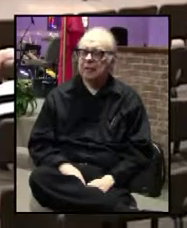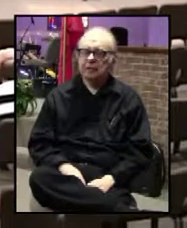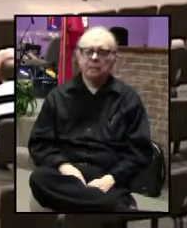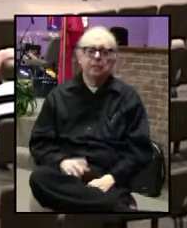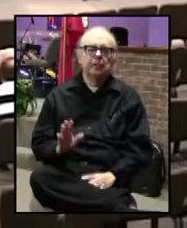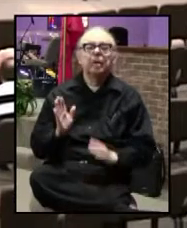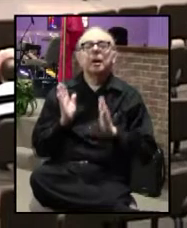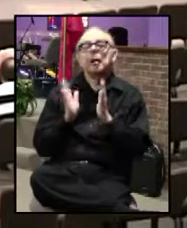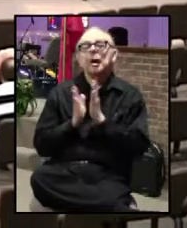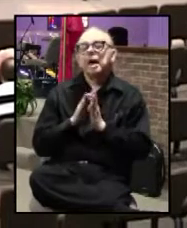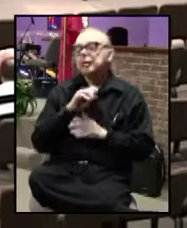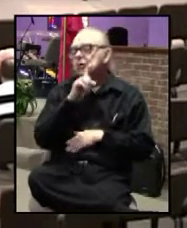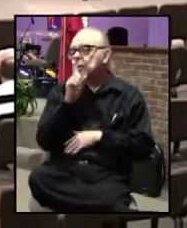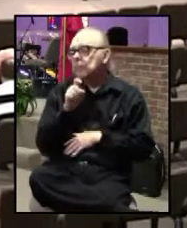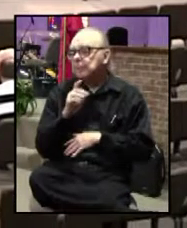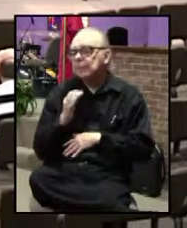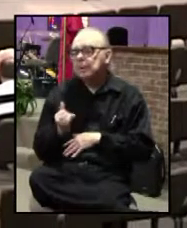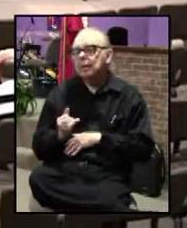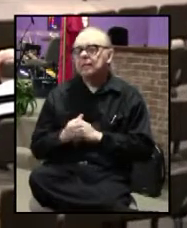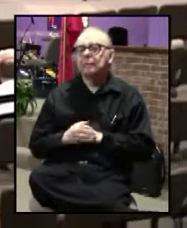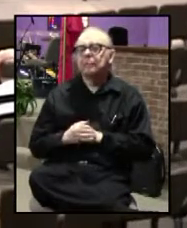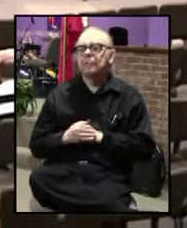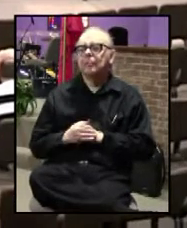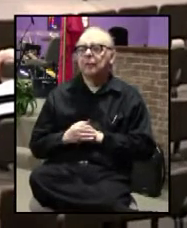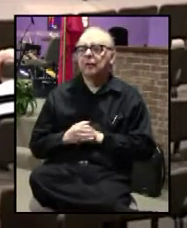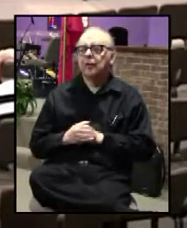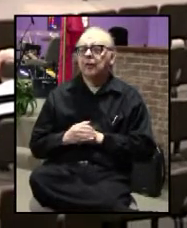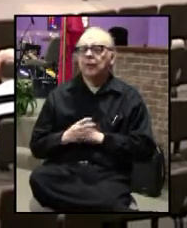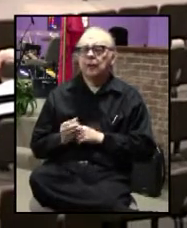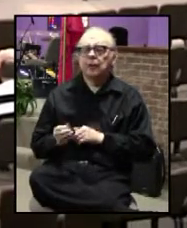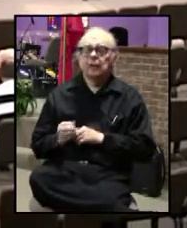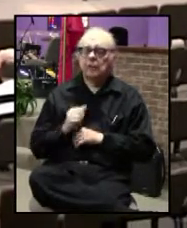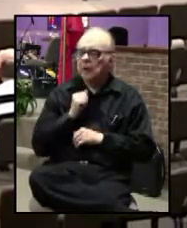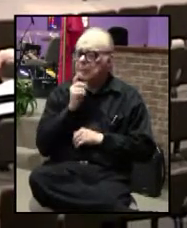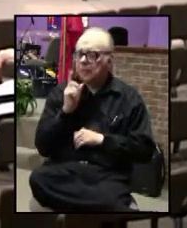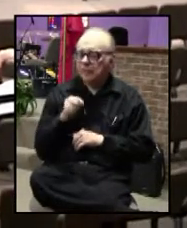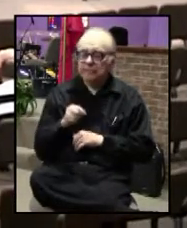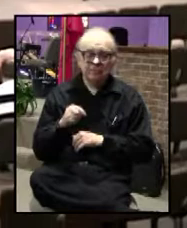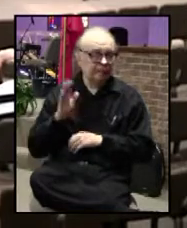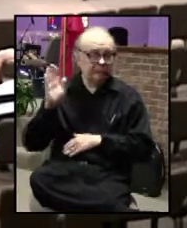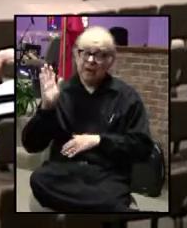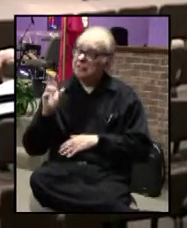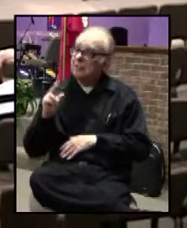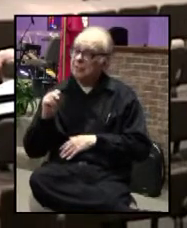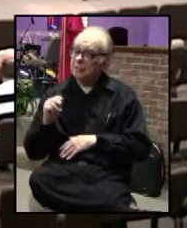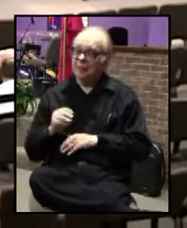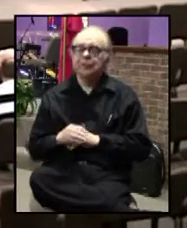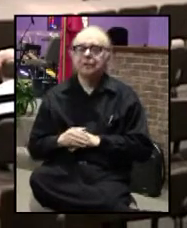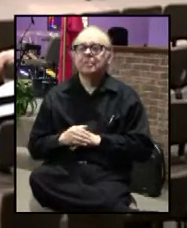So let me ask you this question. And you don't have to raise your hand.